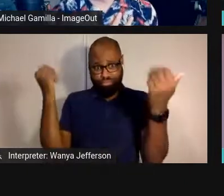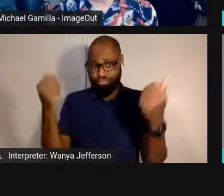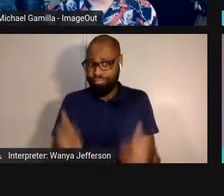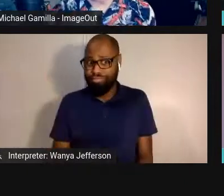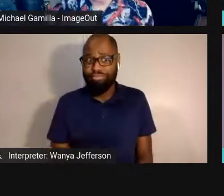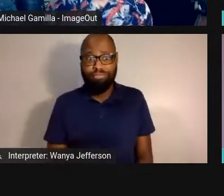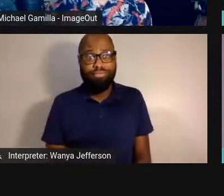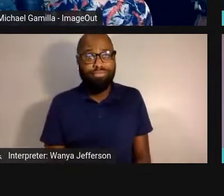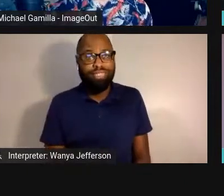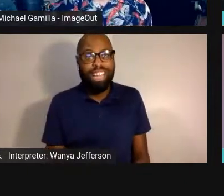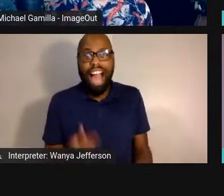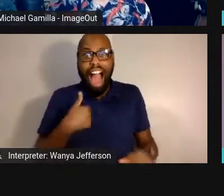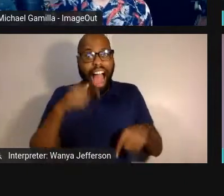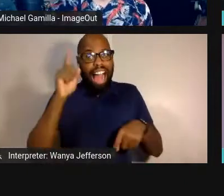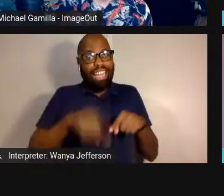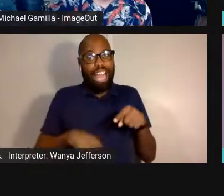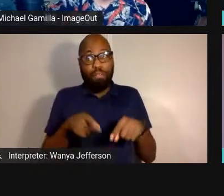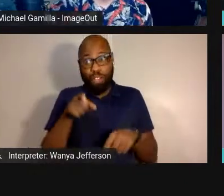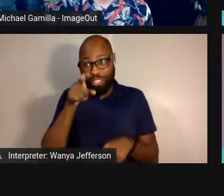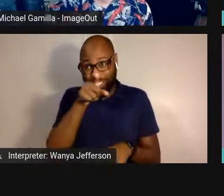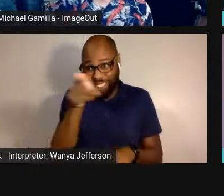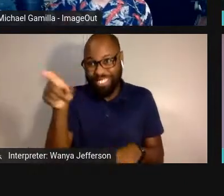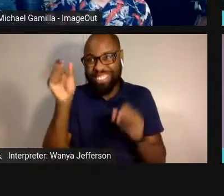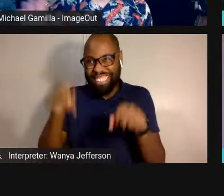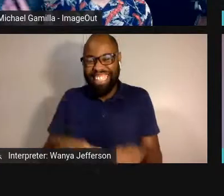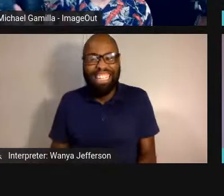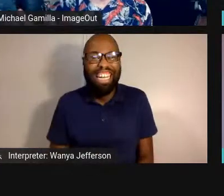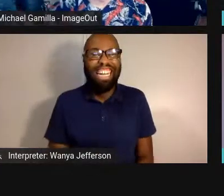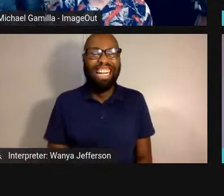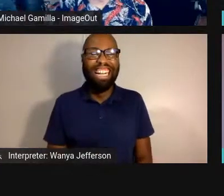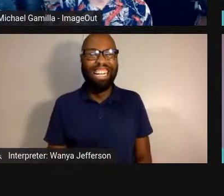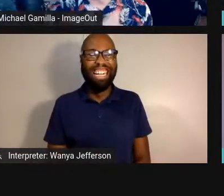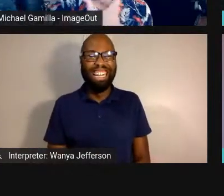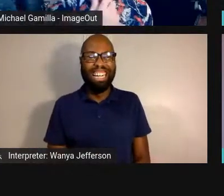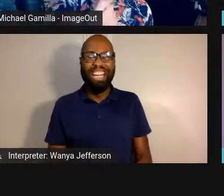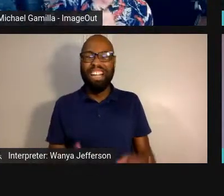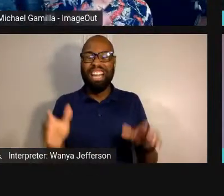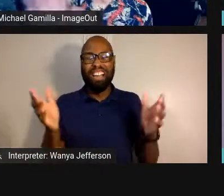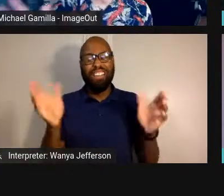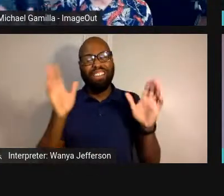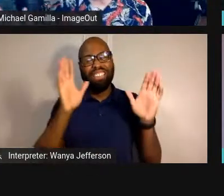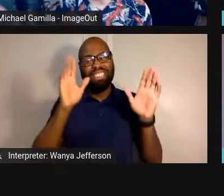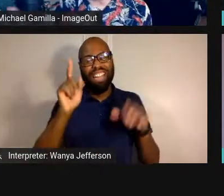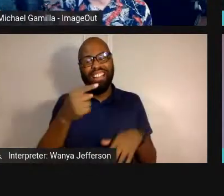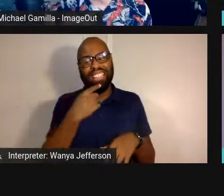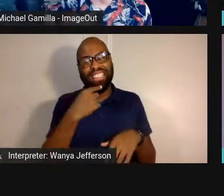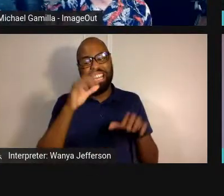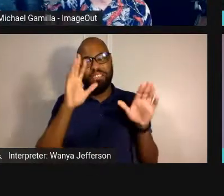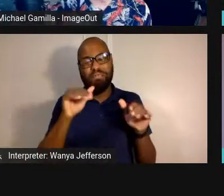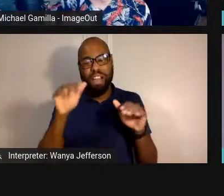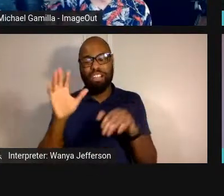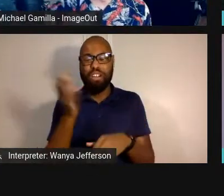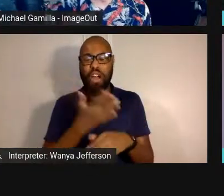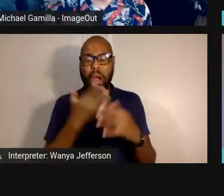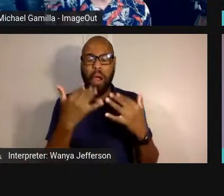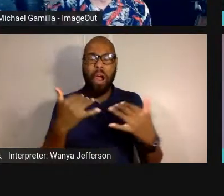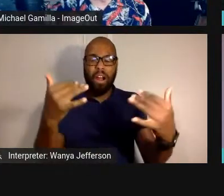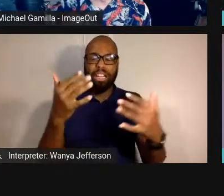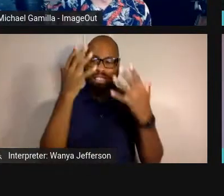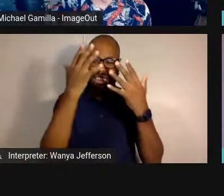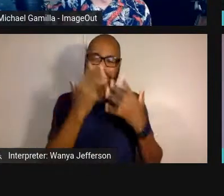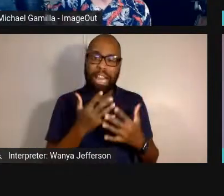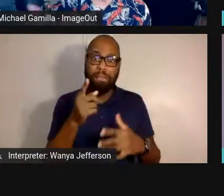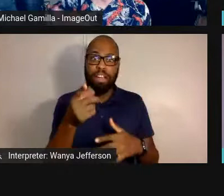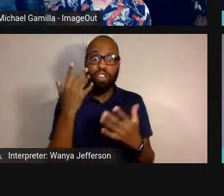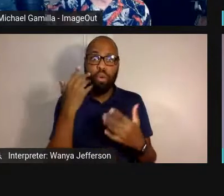I can't say that. So anyway, we have to say goodbye to our audience, but if you want to hang